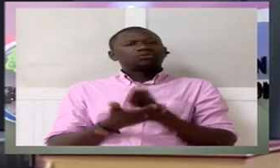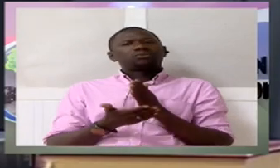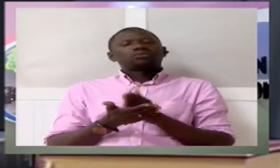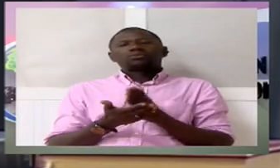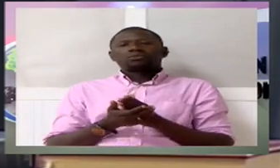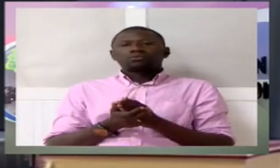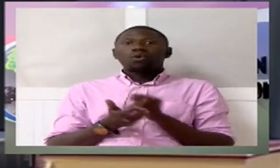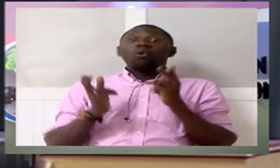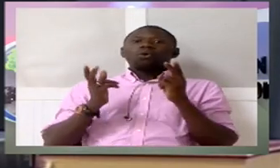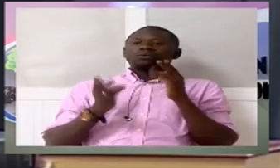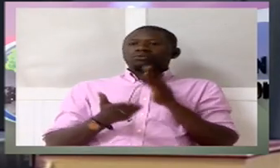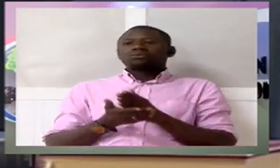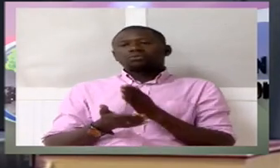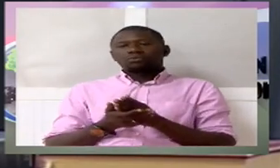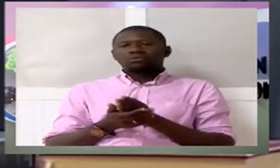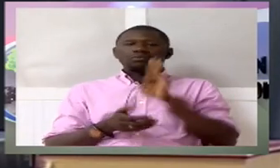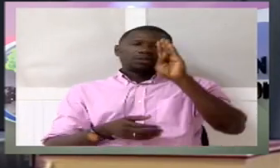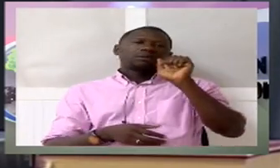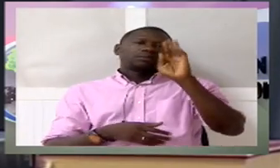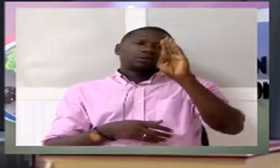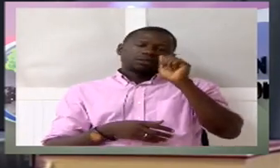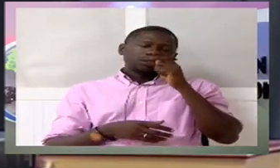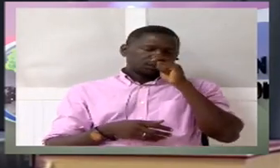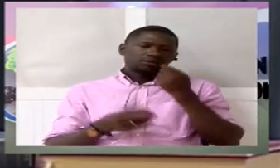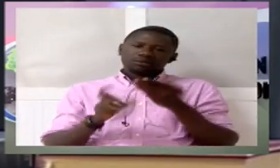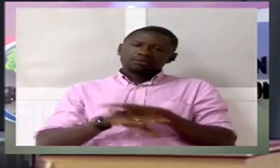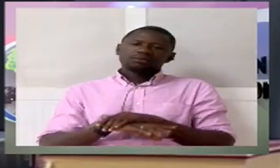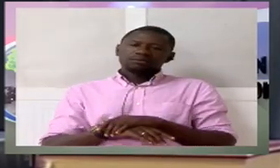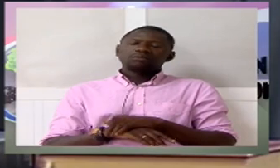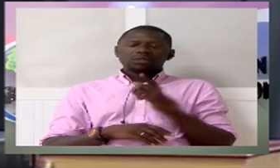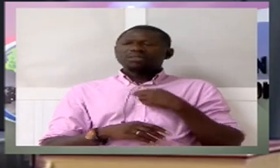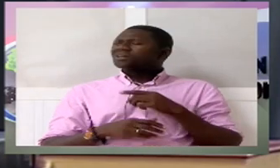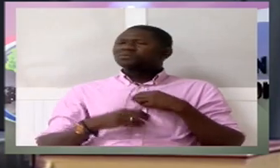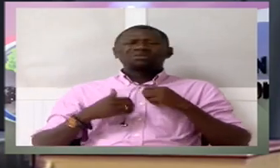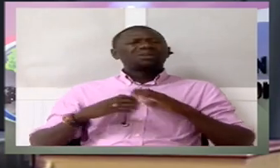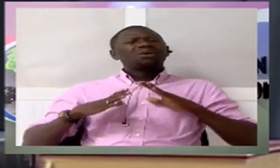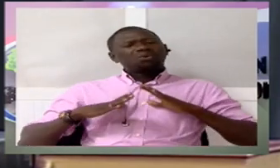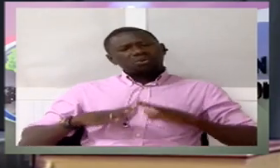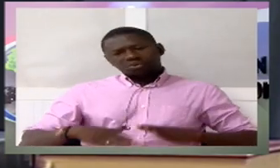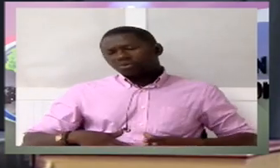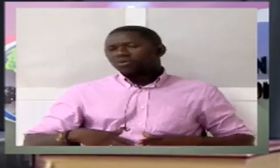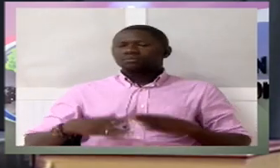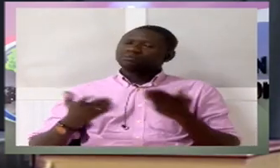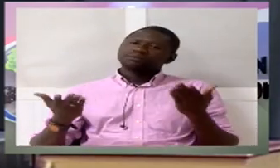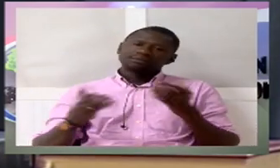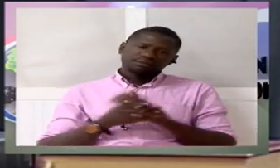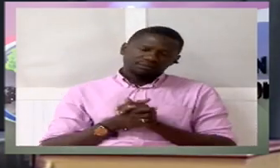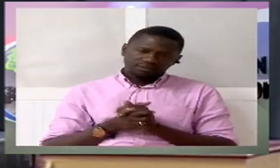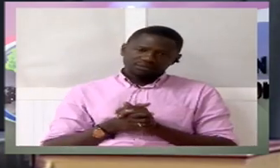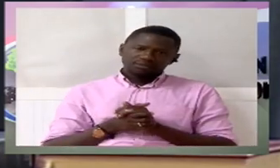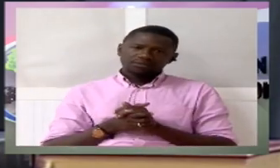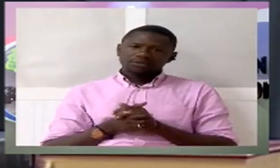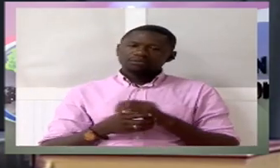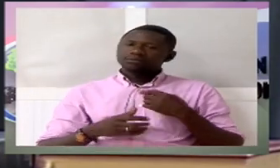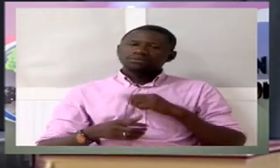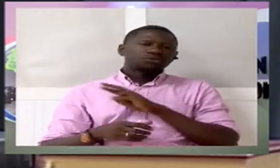I said, oh, it is true. Baba fatal. Baba is dead. Kubara dahata. I said, but now he will get